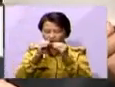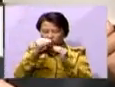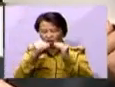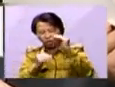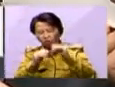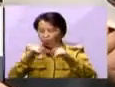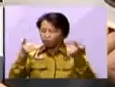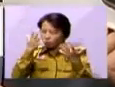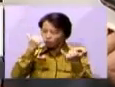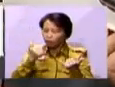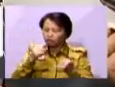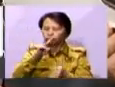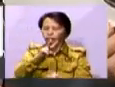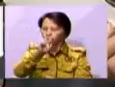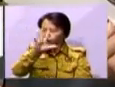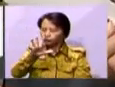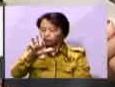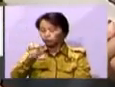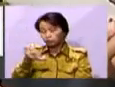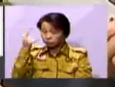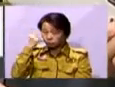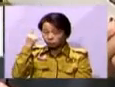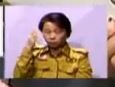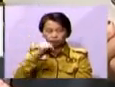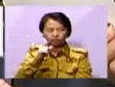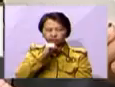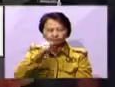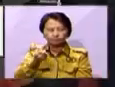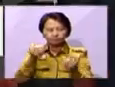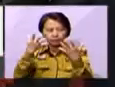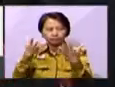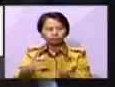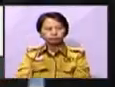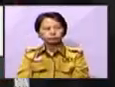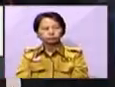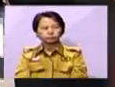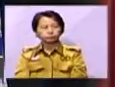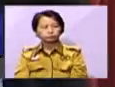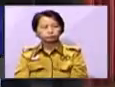are, are 25, and not much lower.